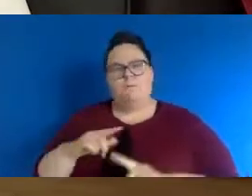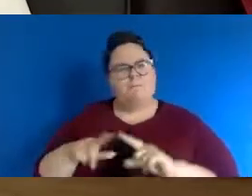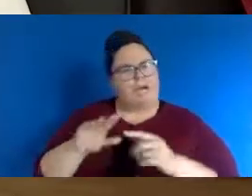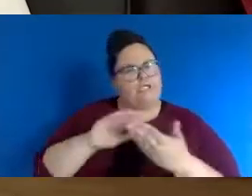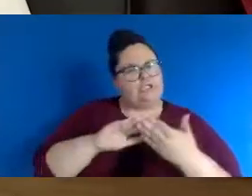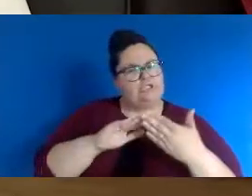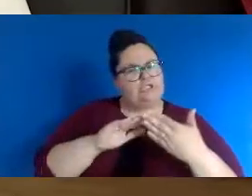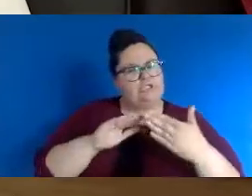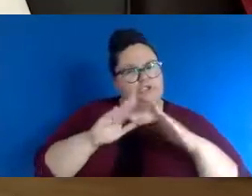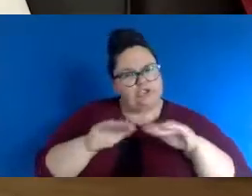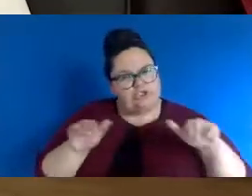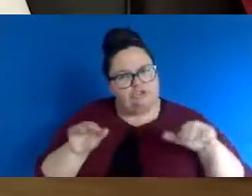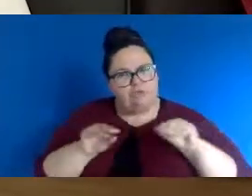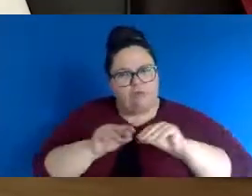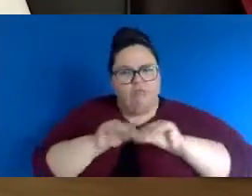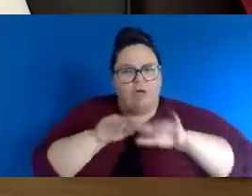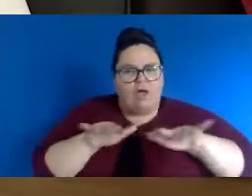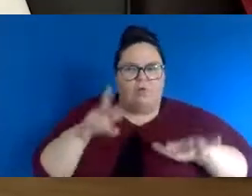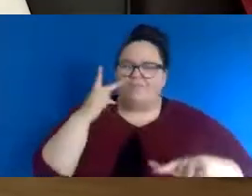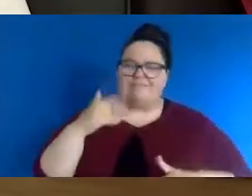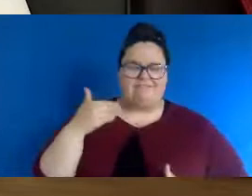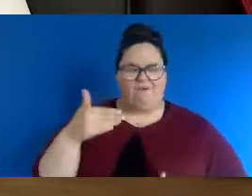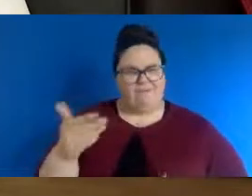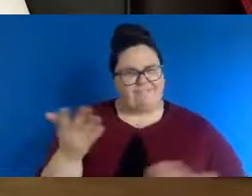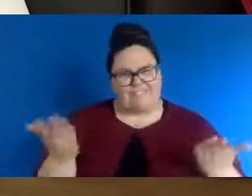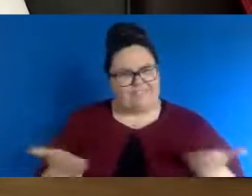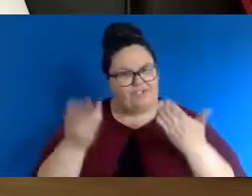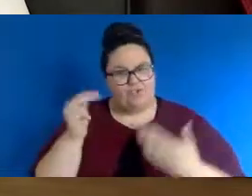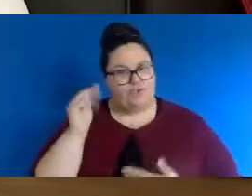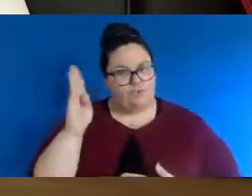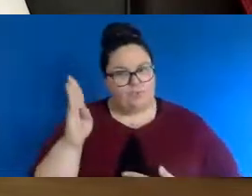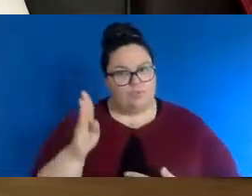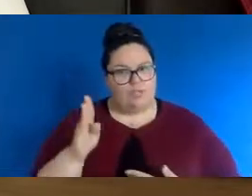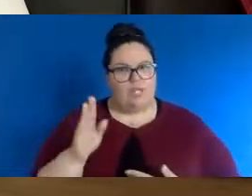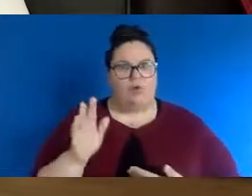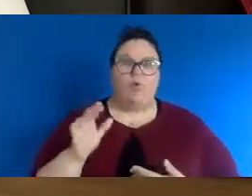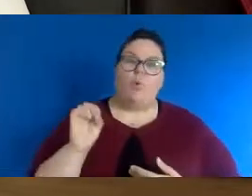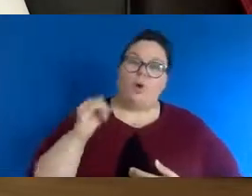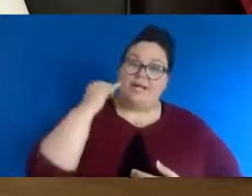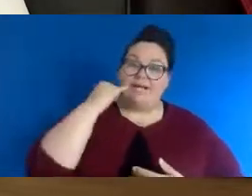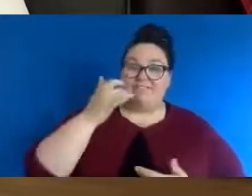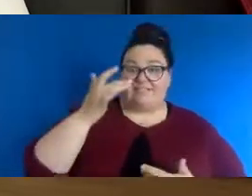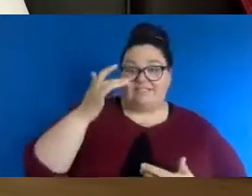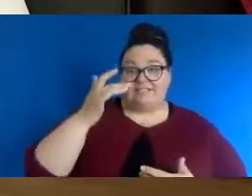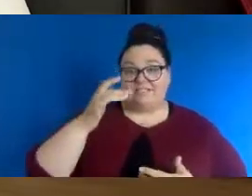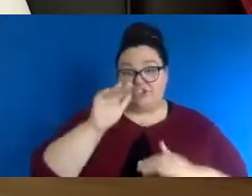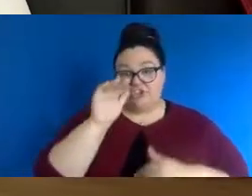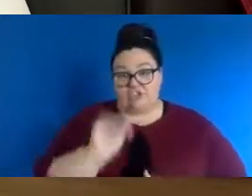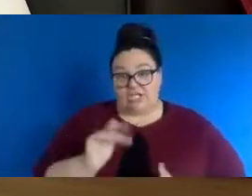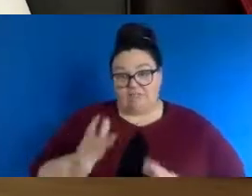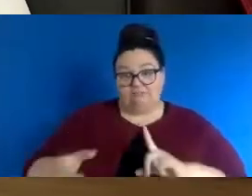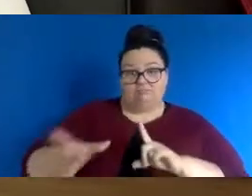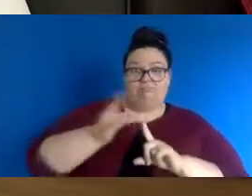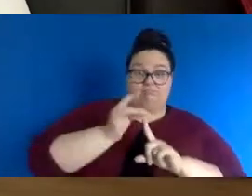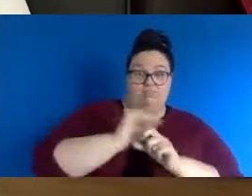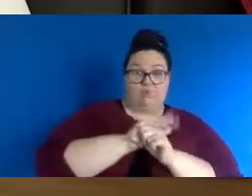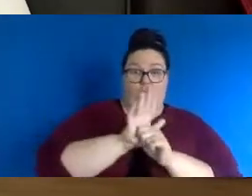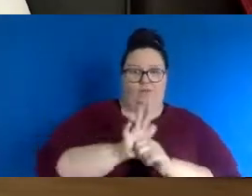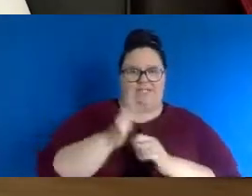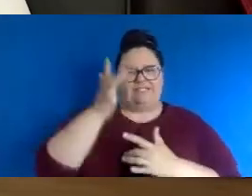with kids. We haven't seen a lot of, we've seen mild symptoms or asymptomatic cases. So